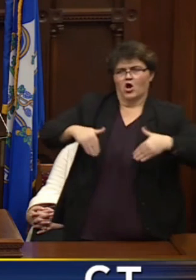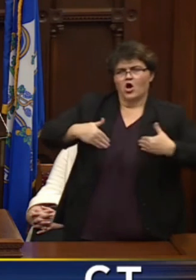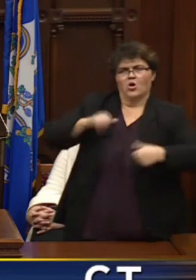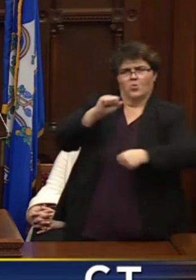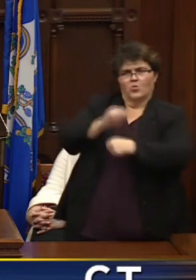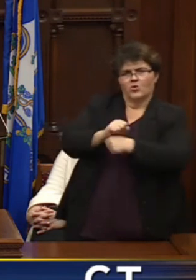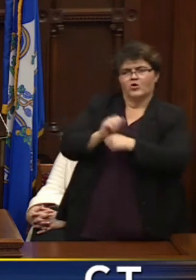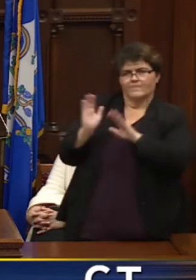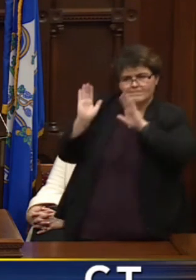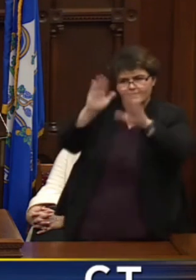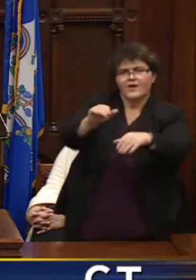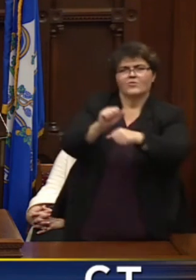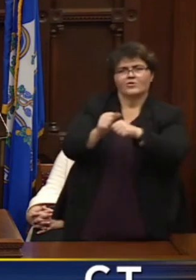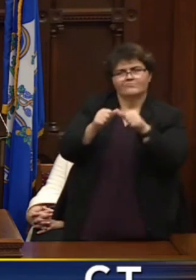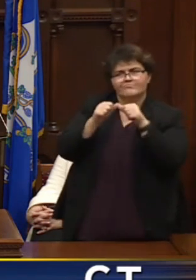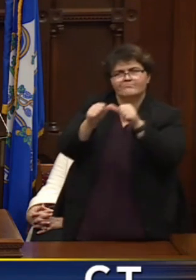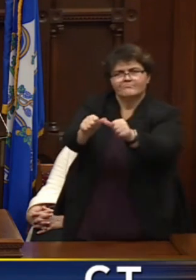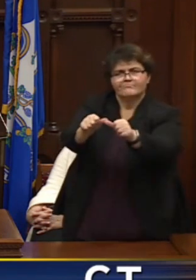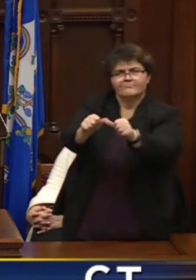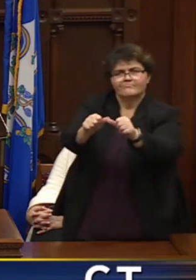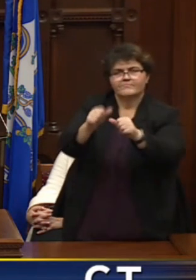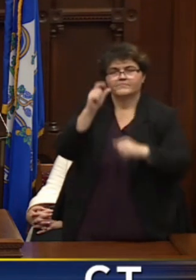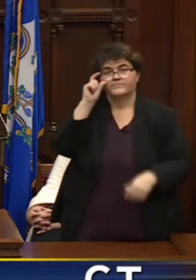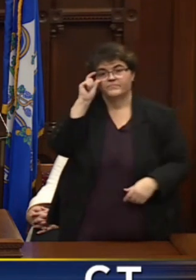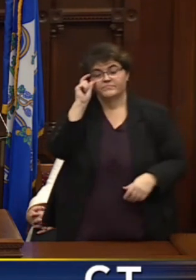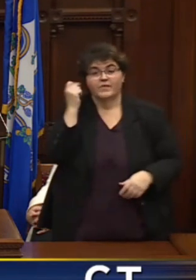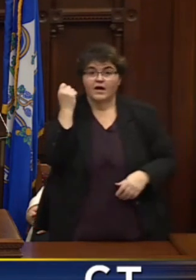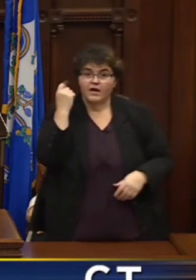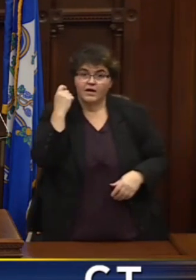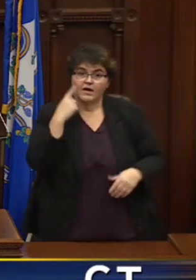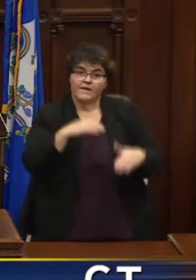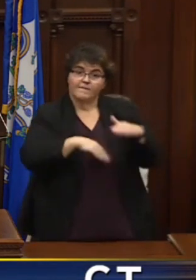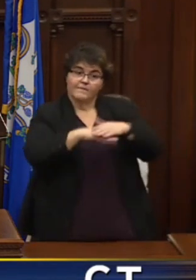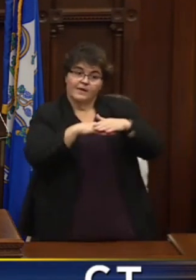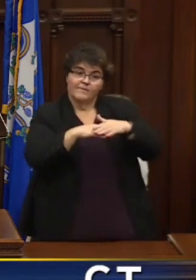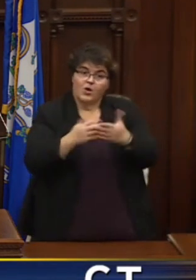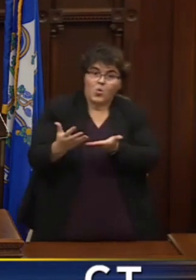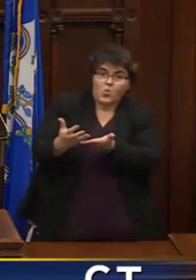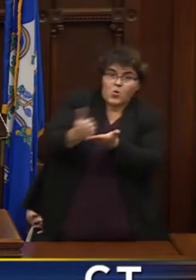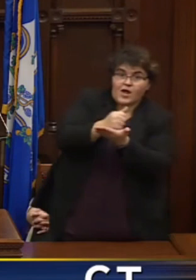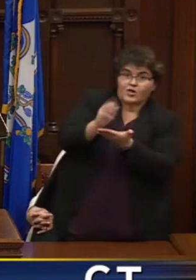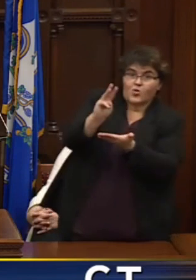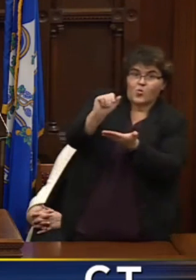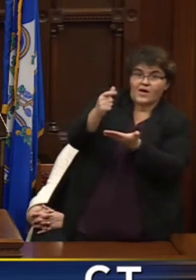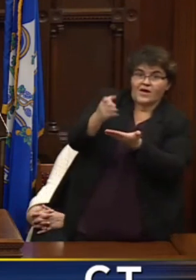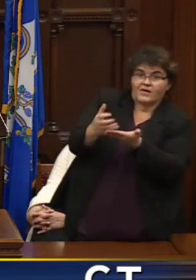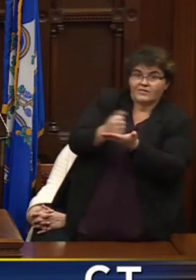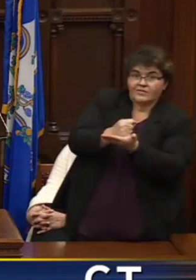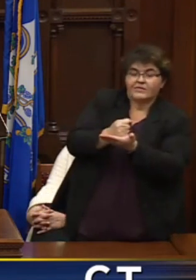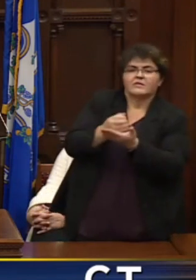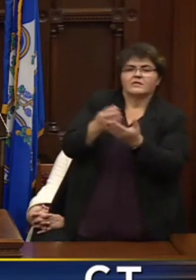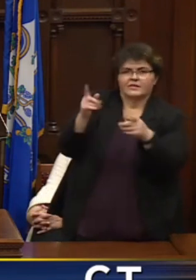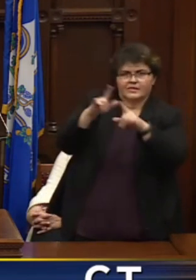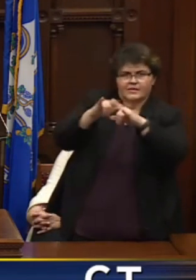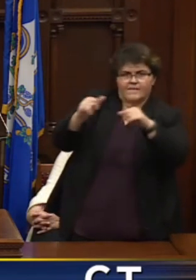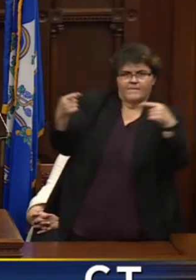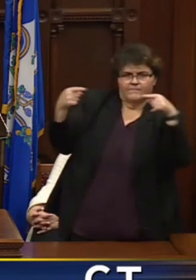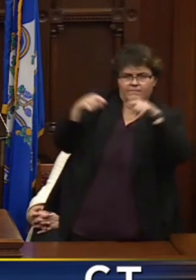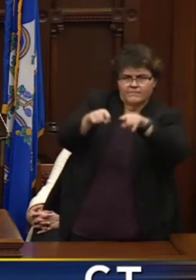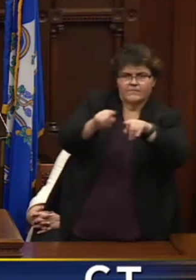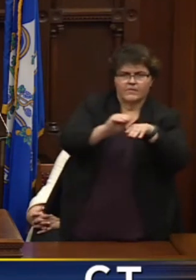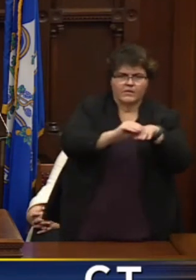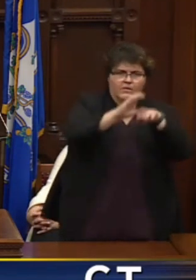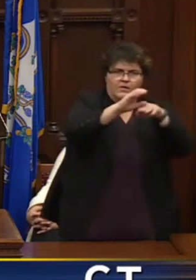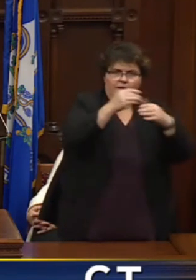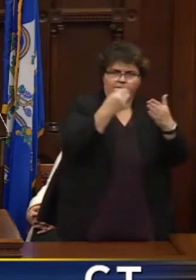Two, we've got a minimum wage that keeps pace with inflation. Work should pay more, and we're providing you the skills you